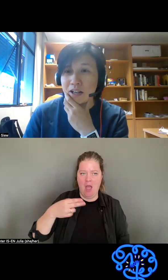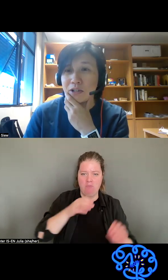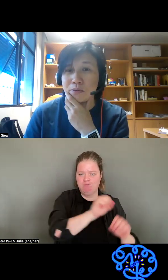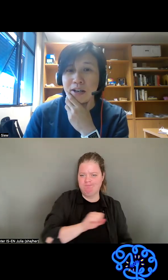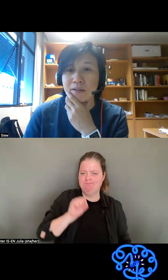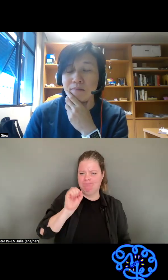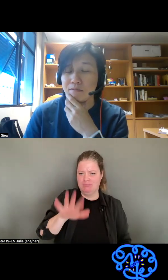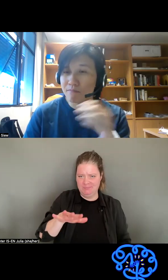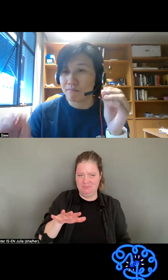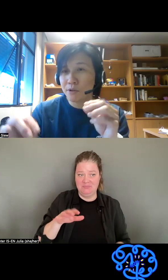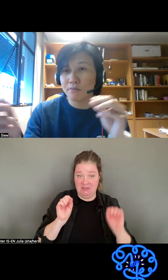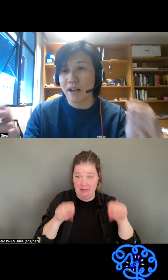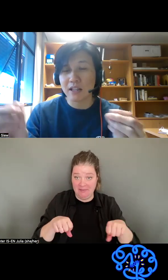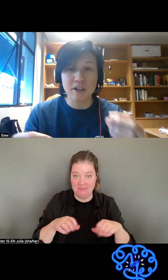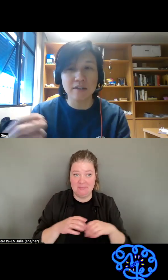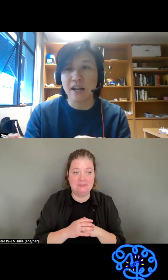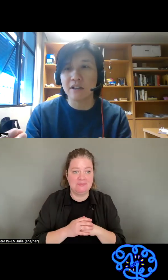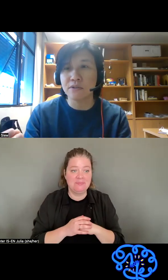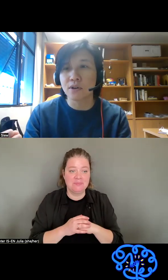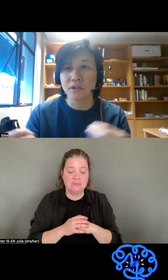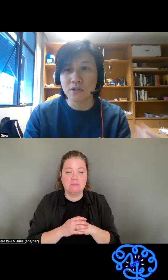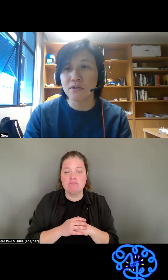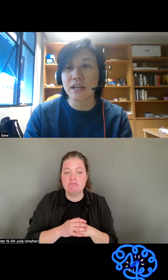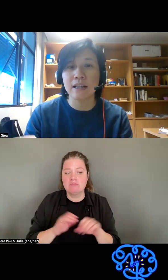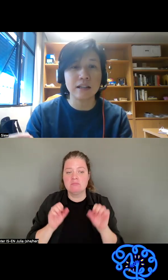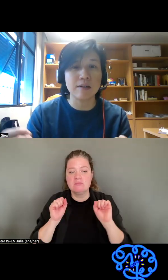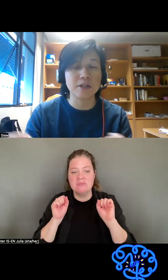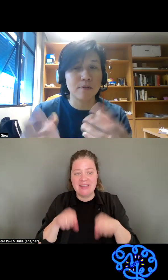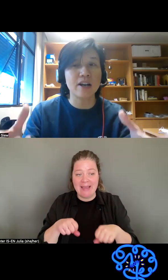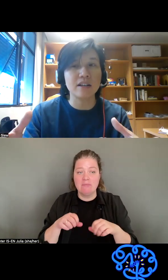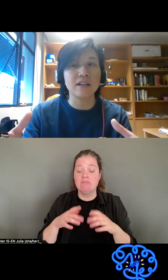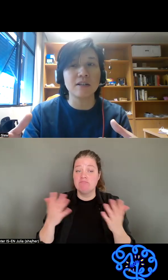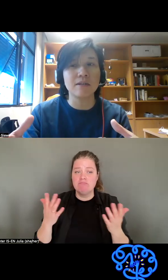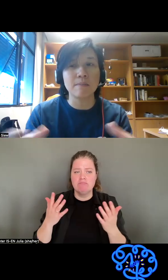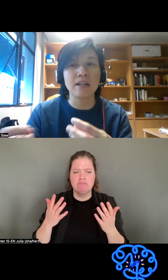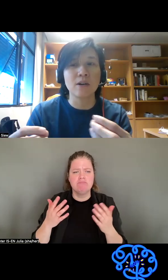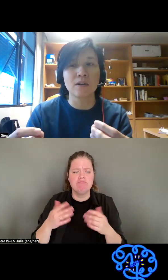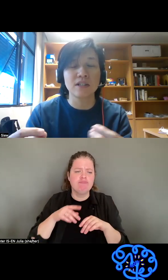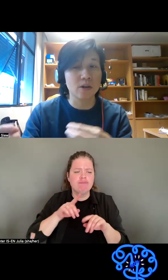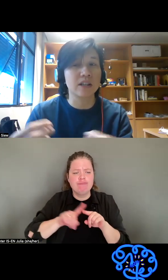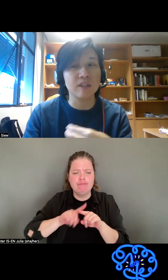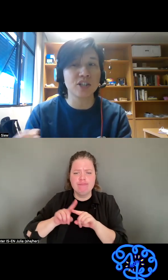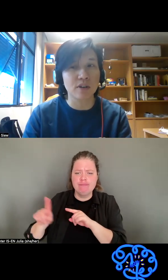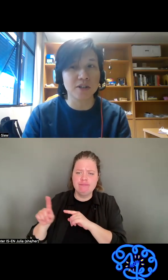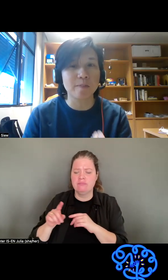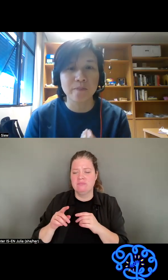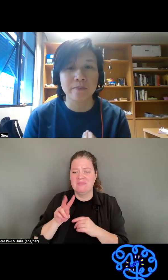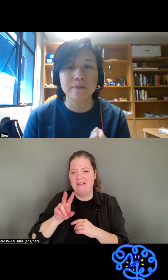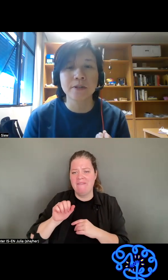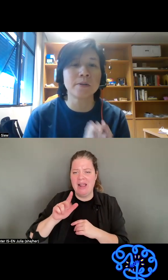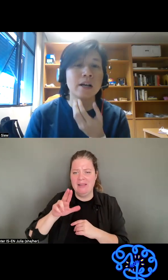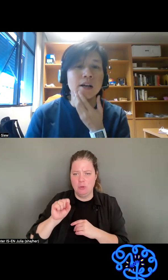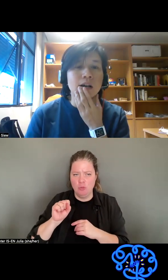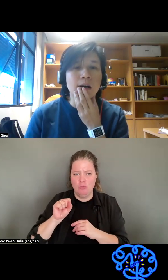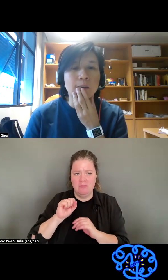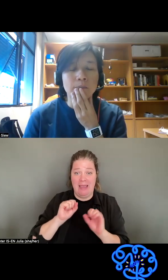And then you can put activation values on the nodes and let that spread in depending on its connectivity structure.